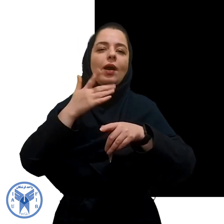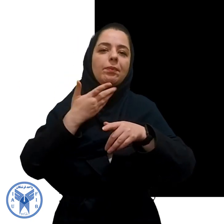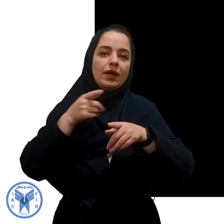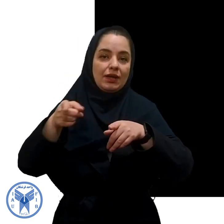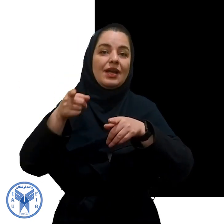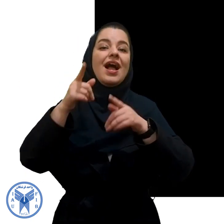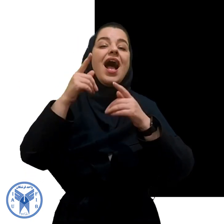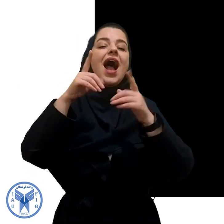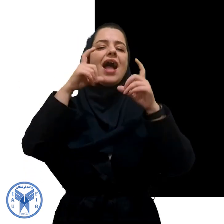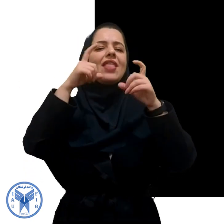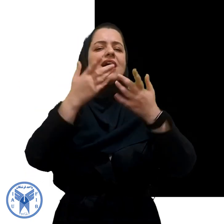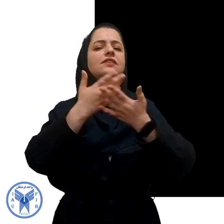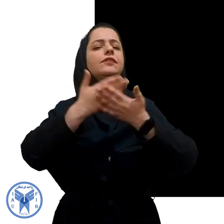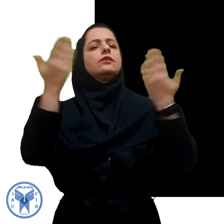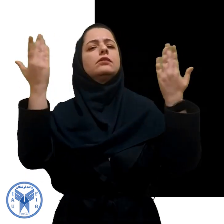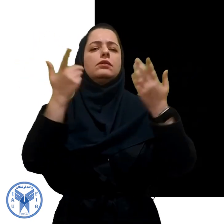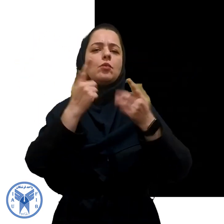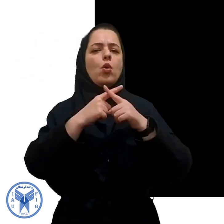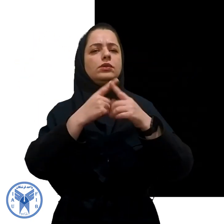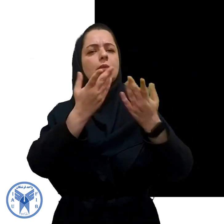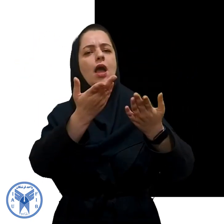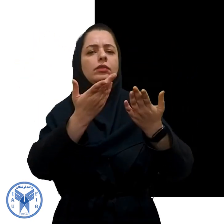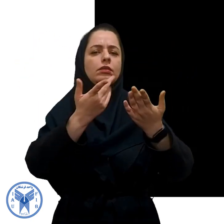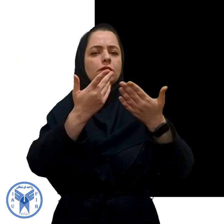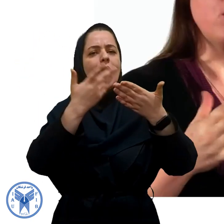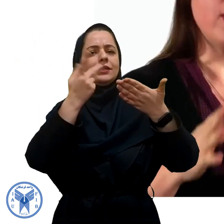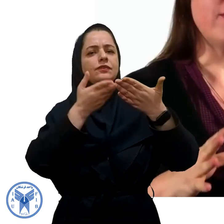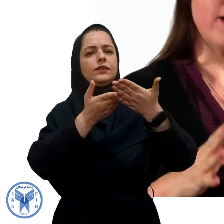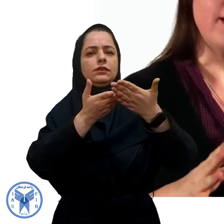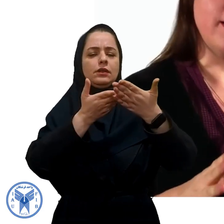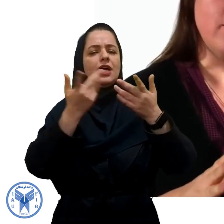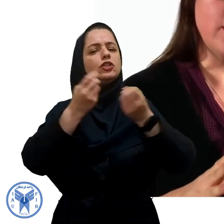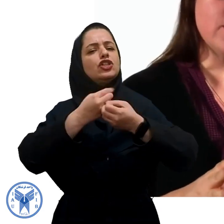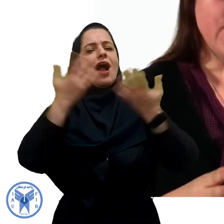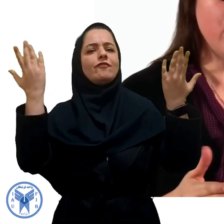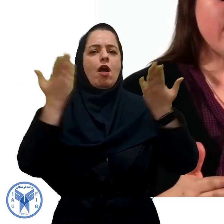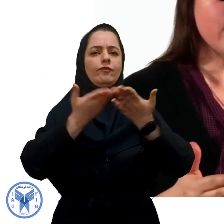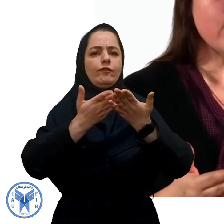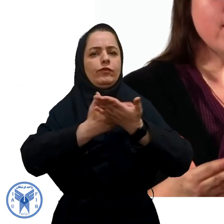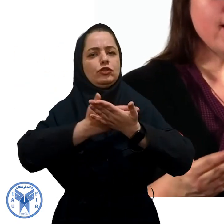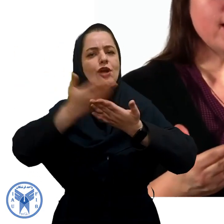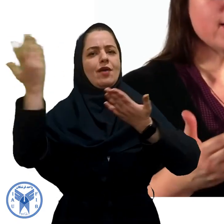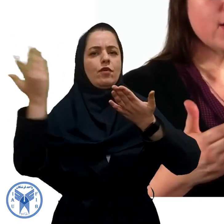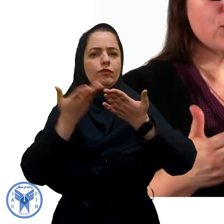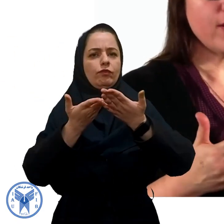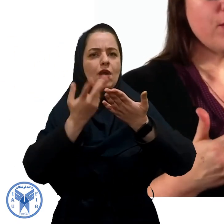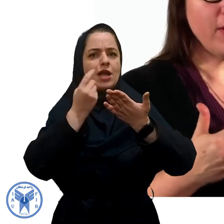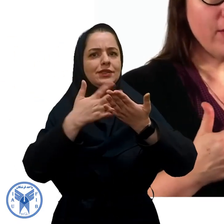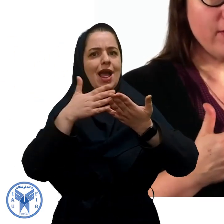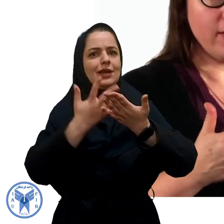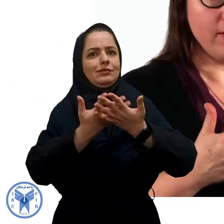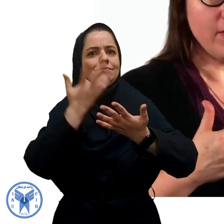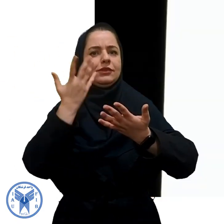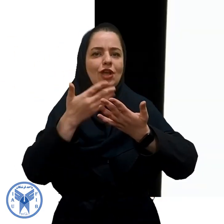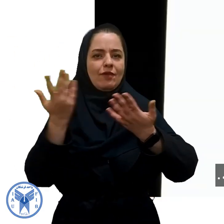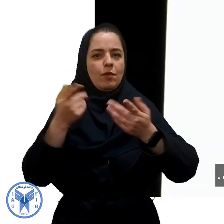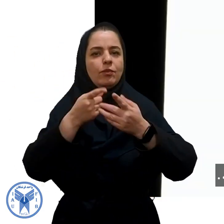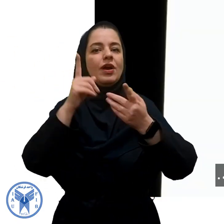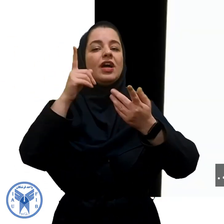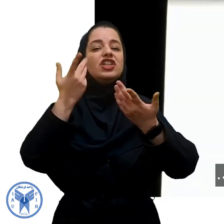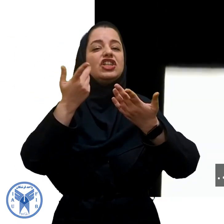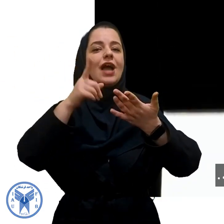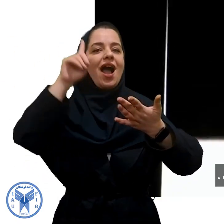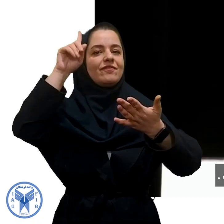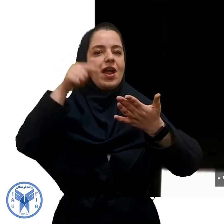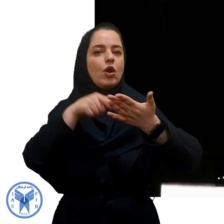process that produces a single positive image, one-of-a-kind image. However, it's a transparency,